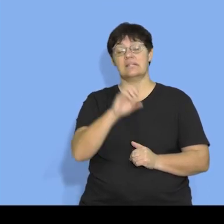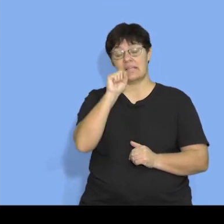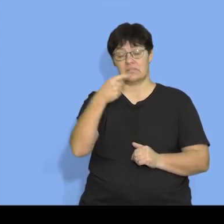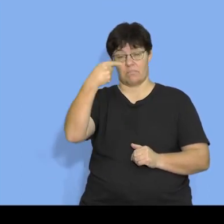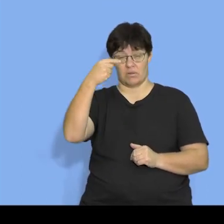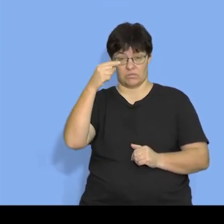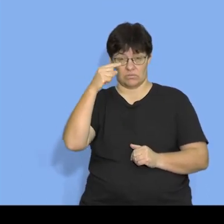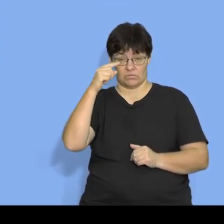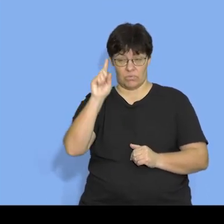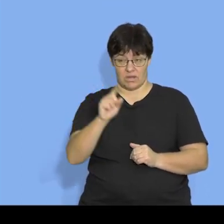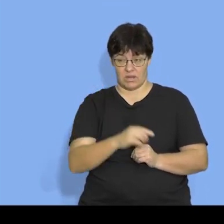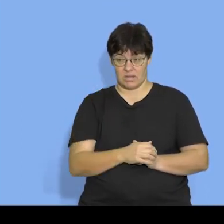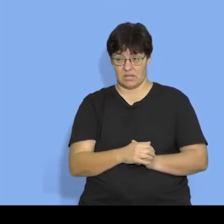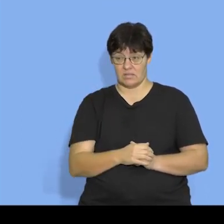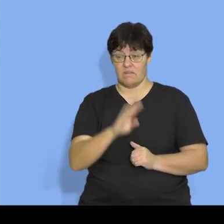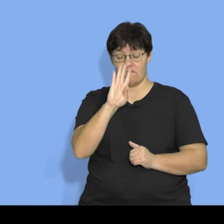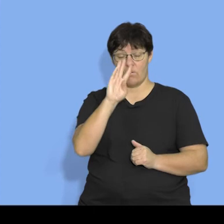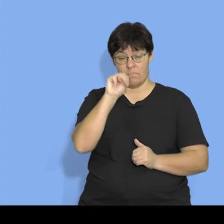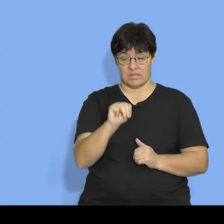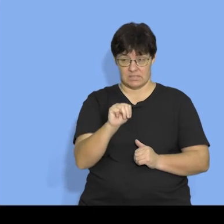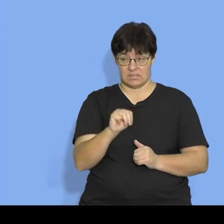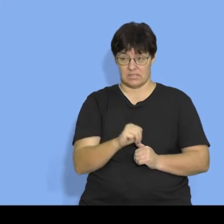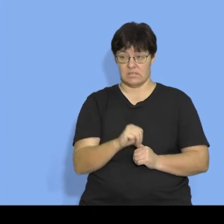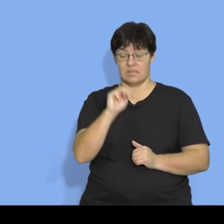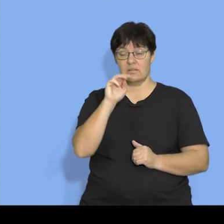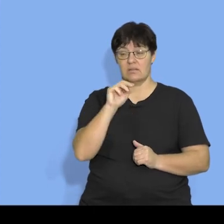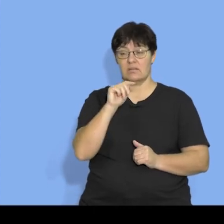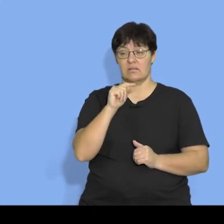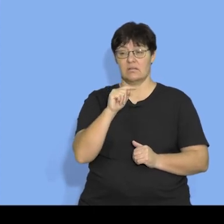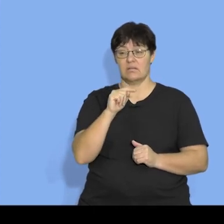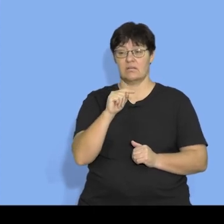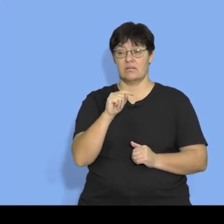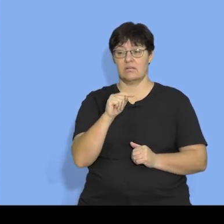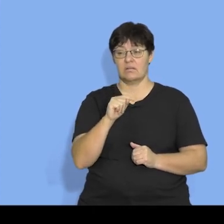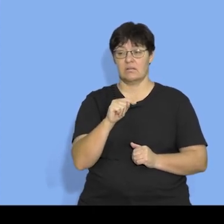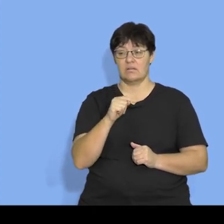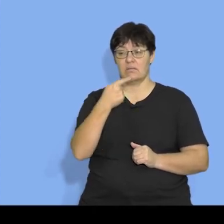1. So it's 4 meters per second.